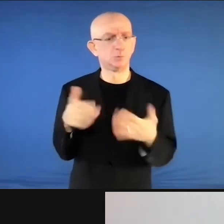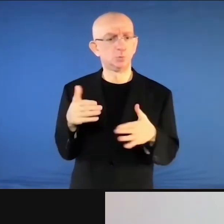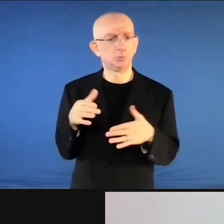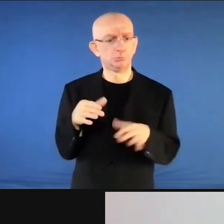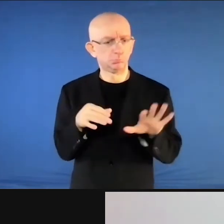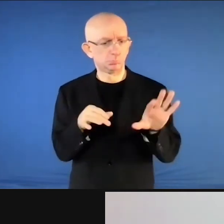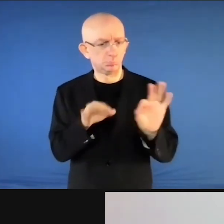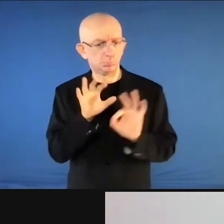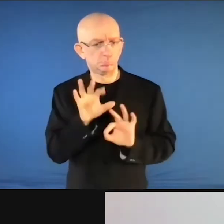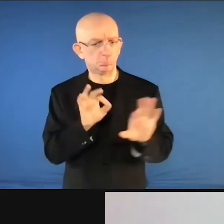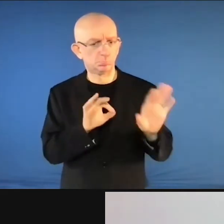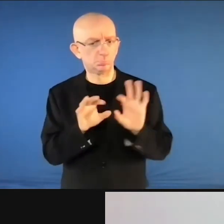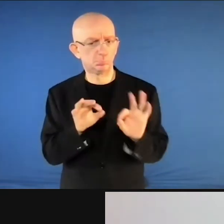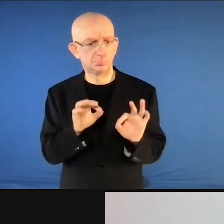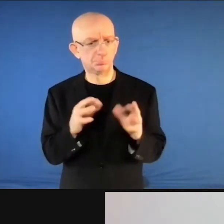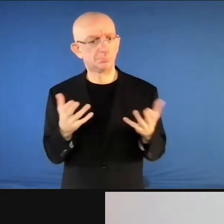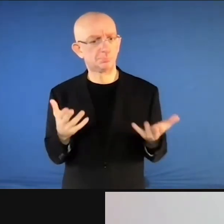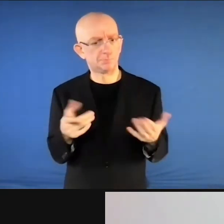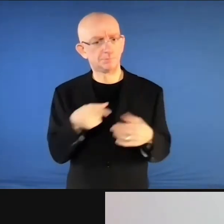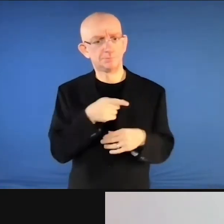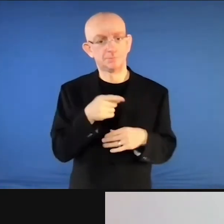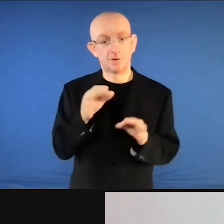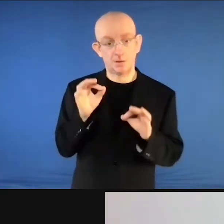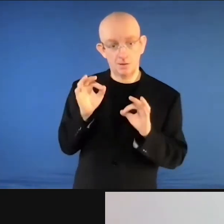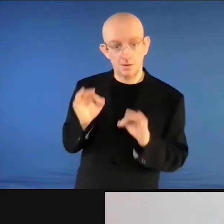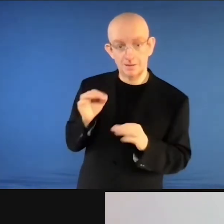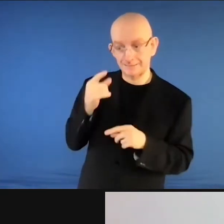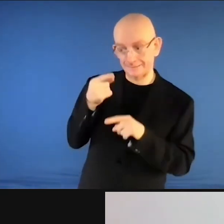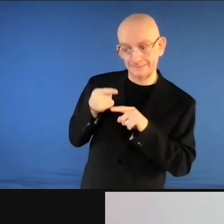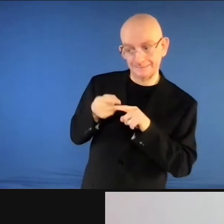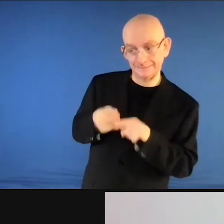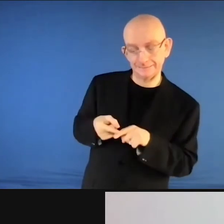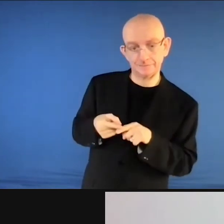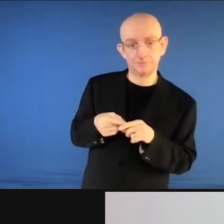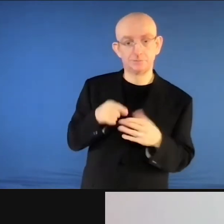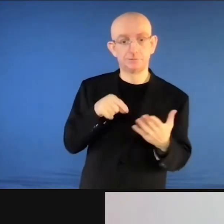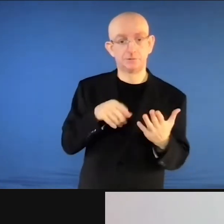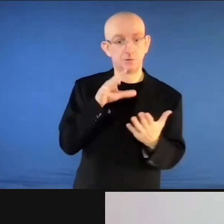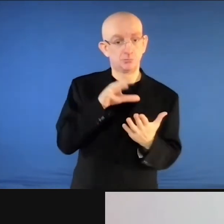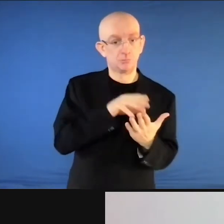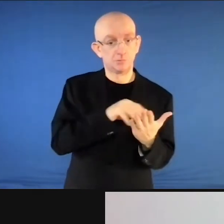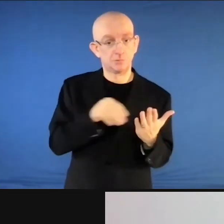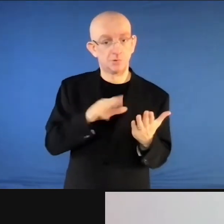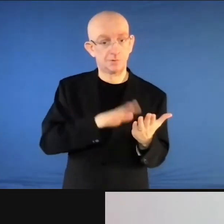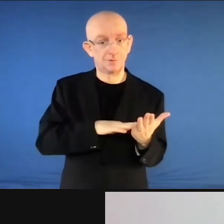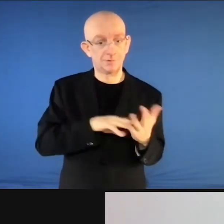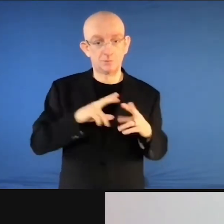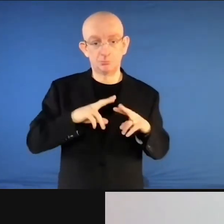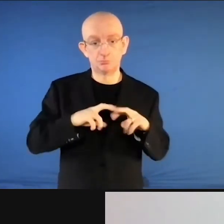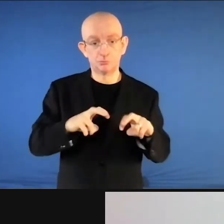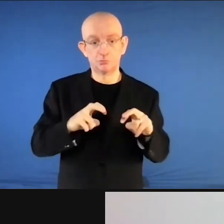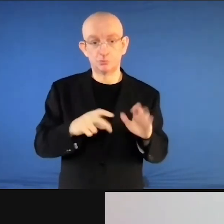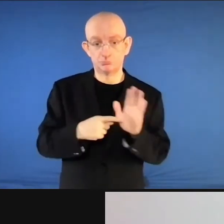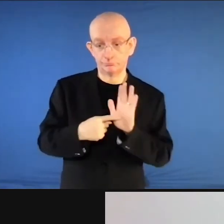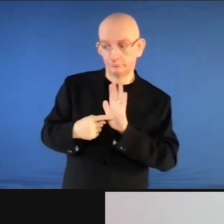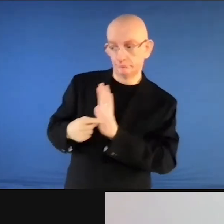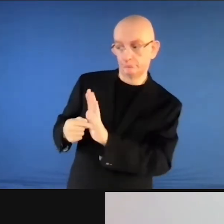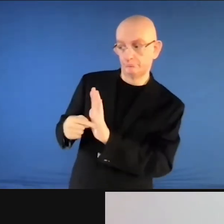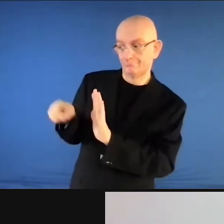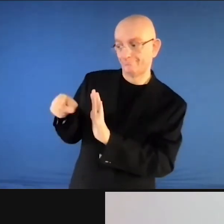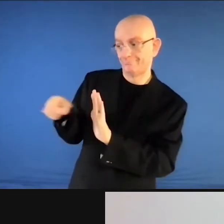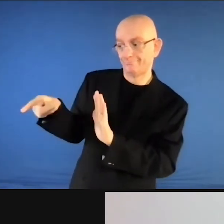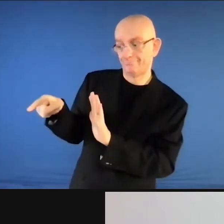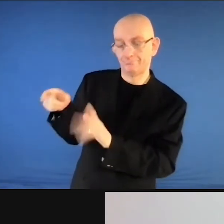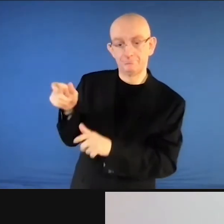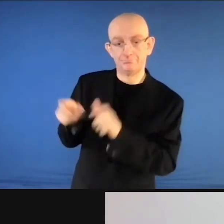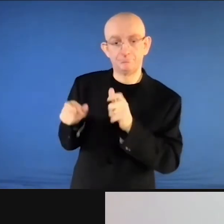research are reaching the refugees as well. So I'll just read Miuri's question. I'd like to ask you, Abulon, for your